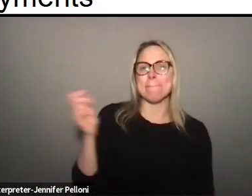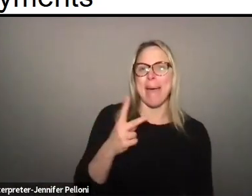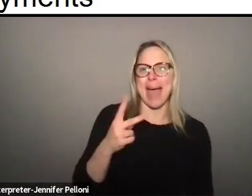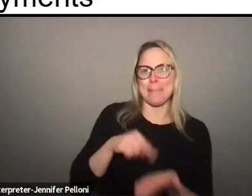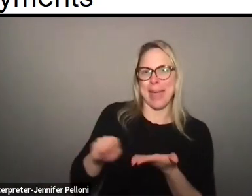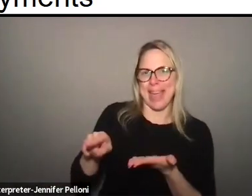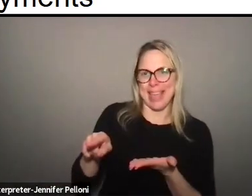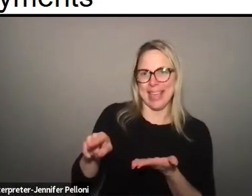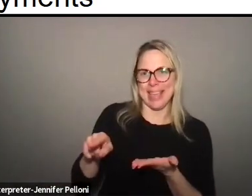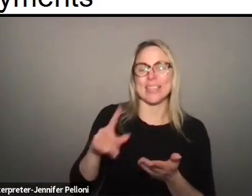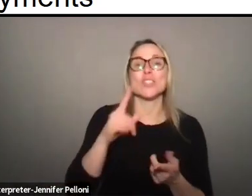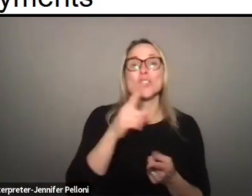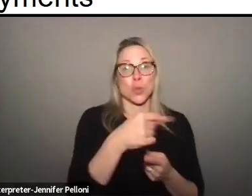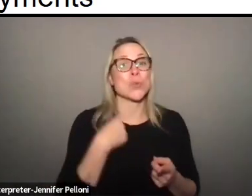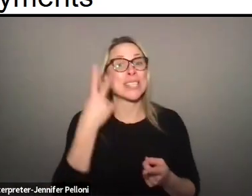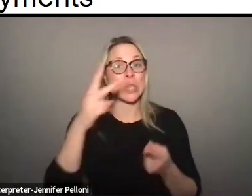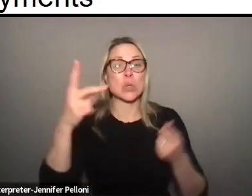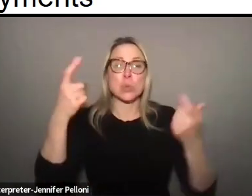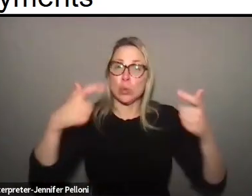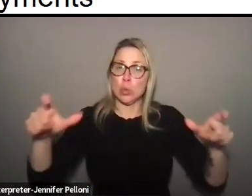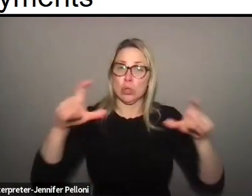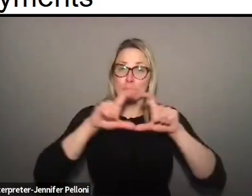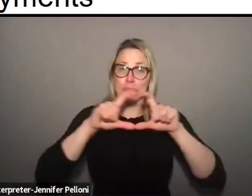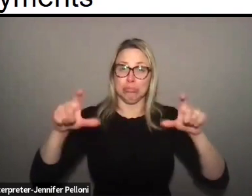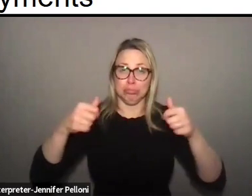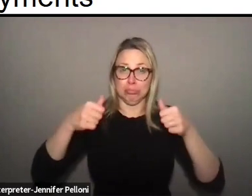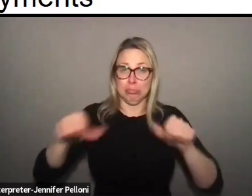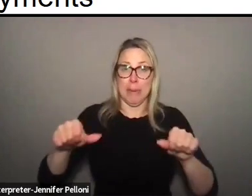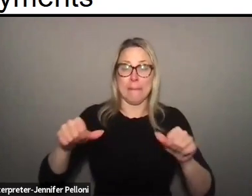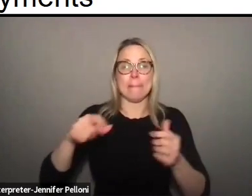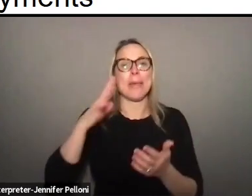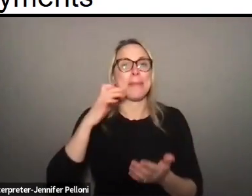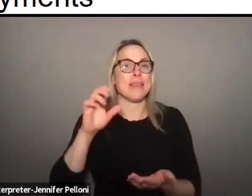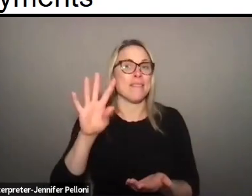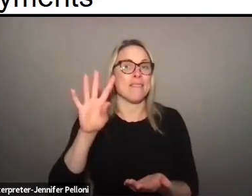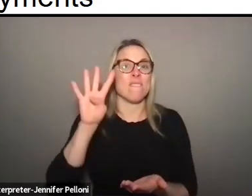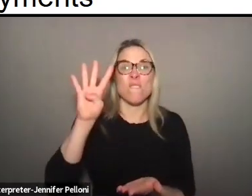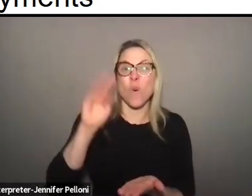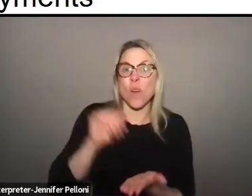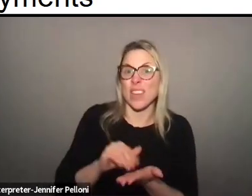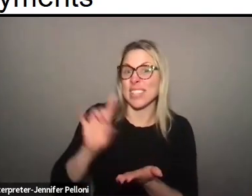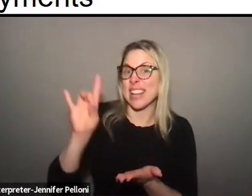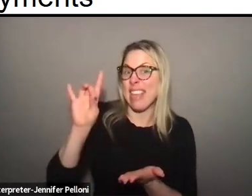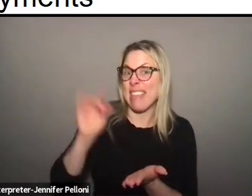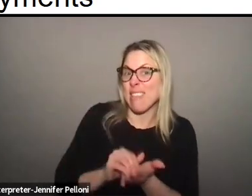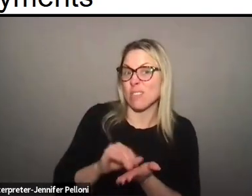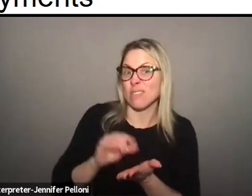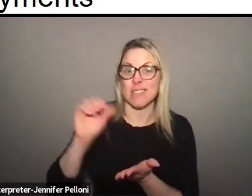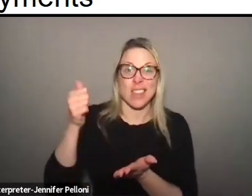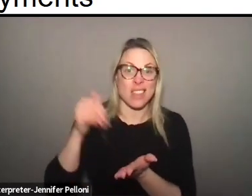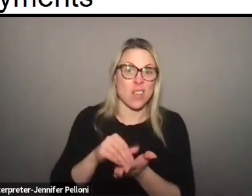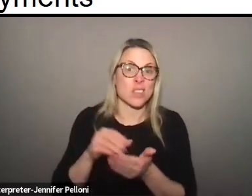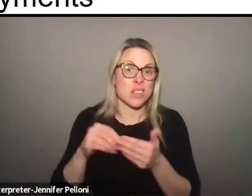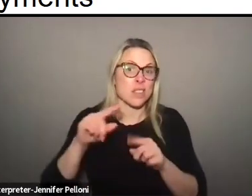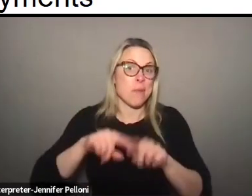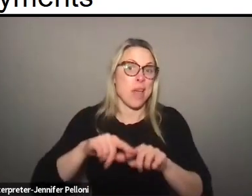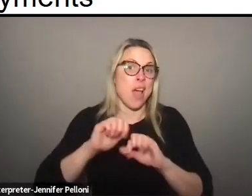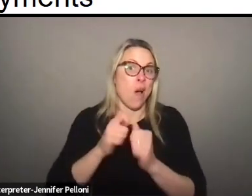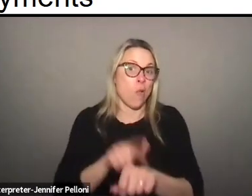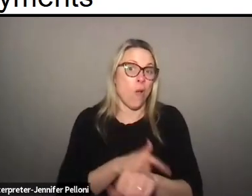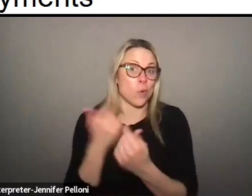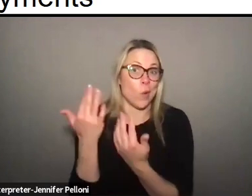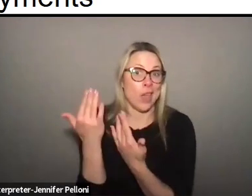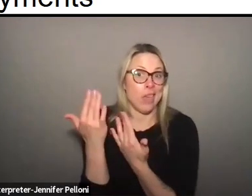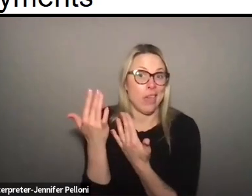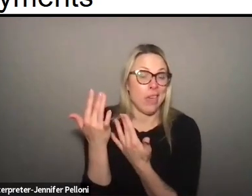gets very large amount of back payment. It could be $4, $8, $10,000, depending upon how long it took